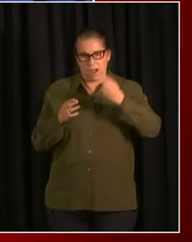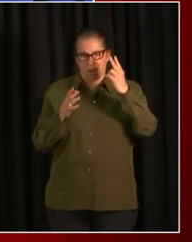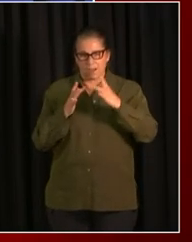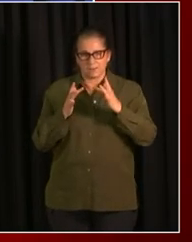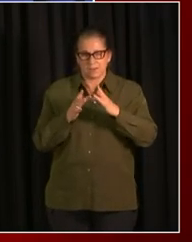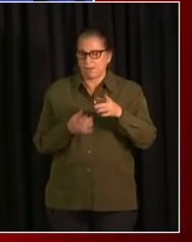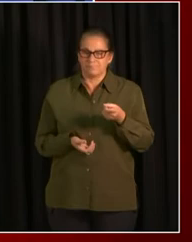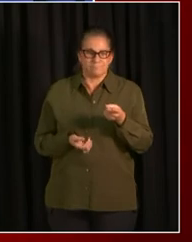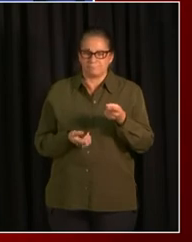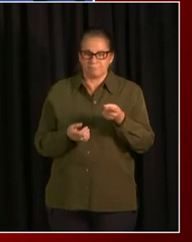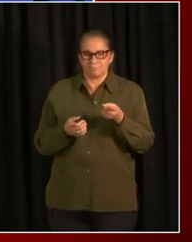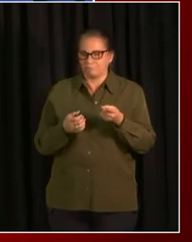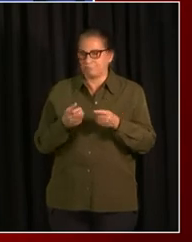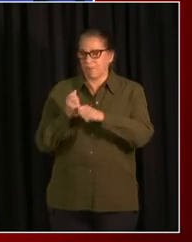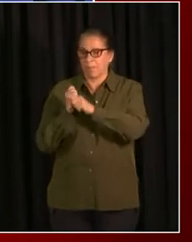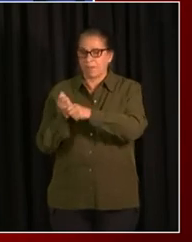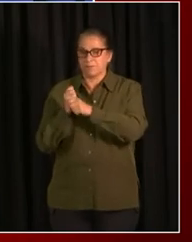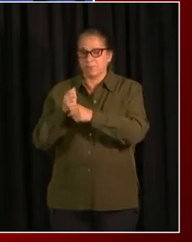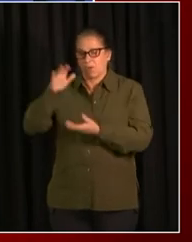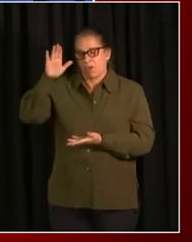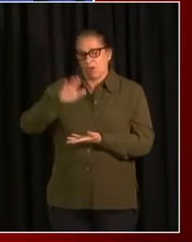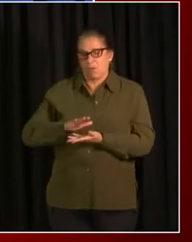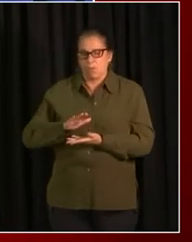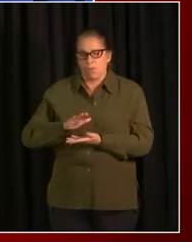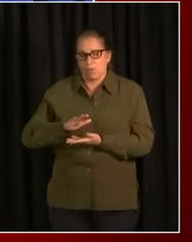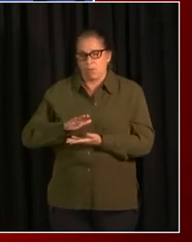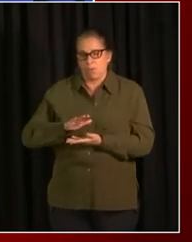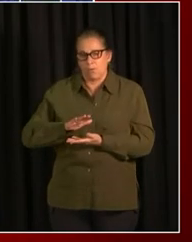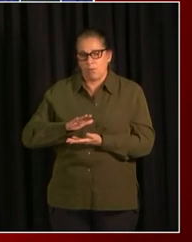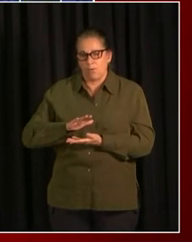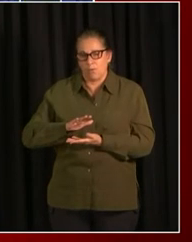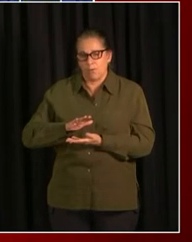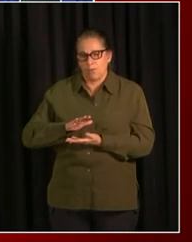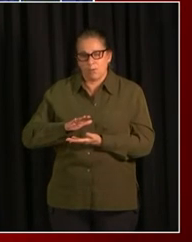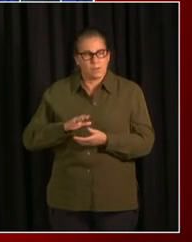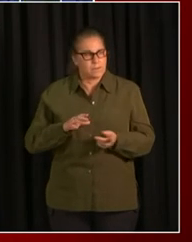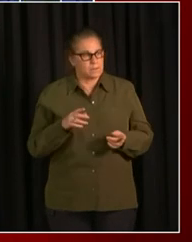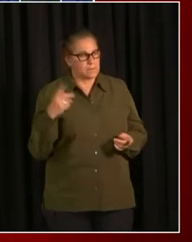Thank you, Dr. Rodriguez. I don't know if DC Health, if you had anything to add on that.